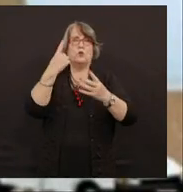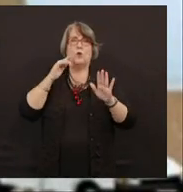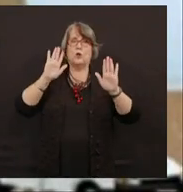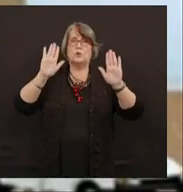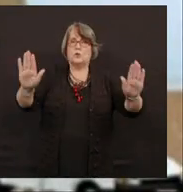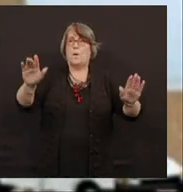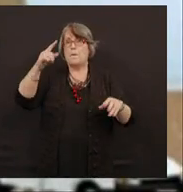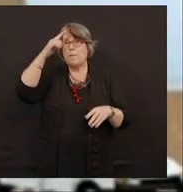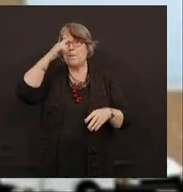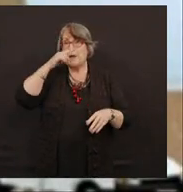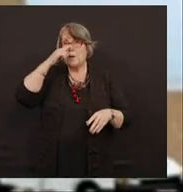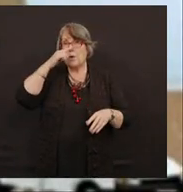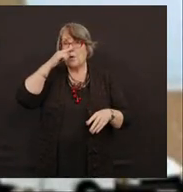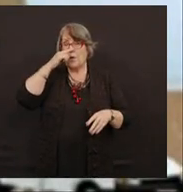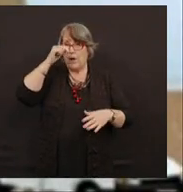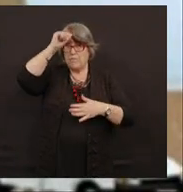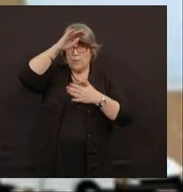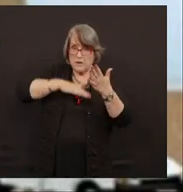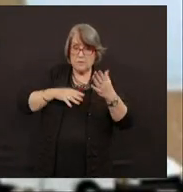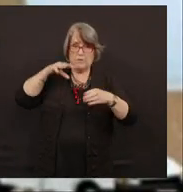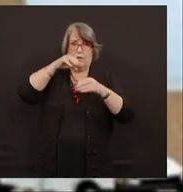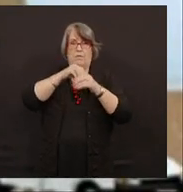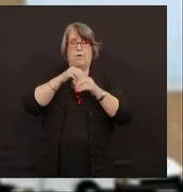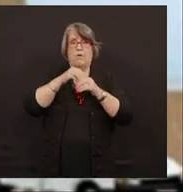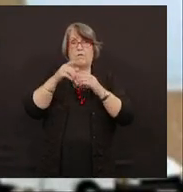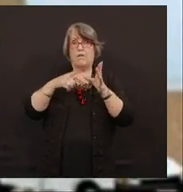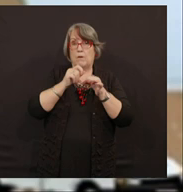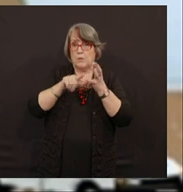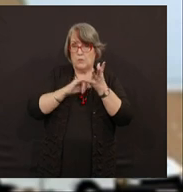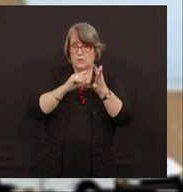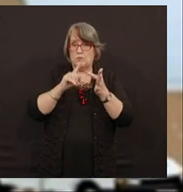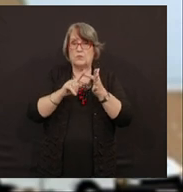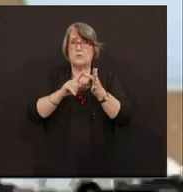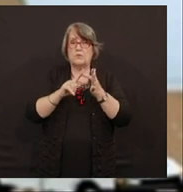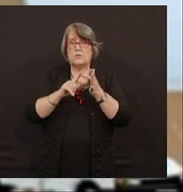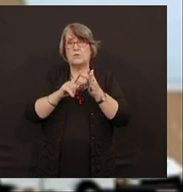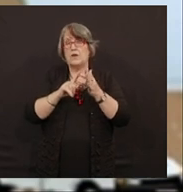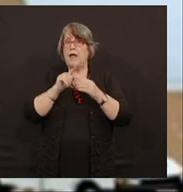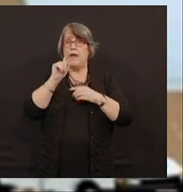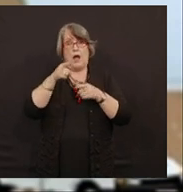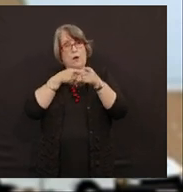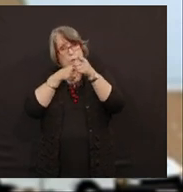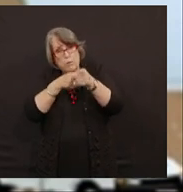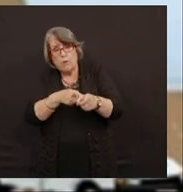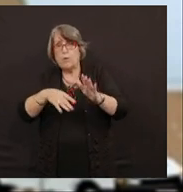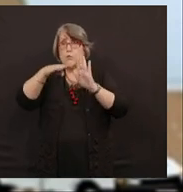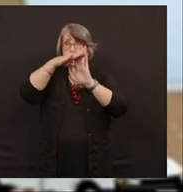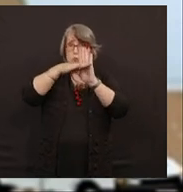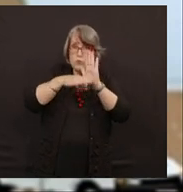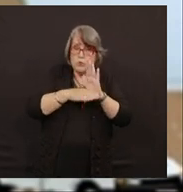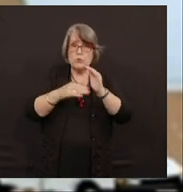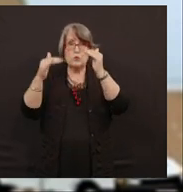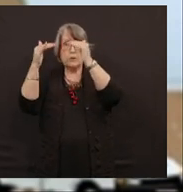people from experiencing so much abuse. Those are things like compliance measures with standards